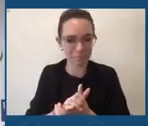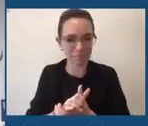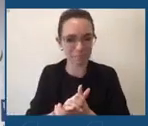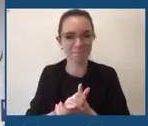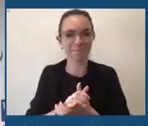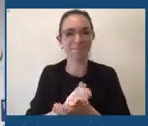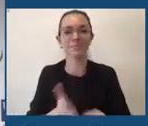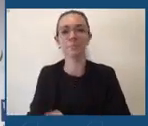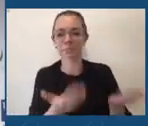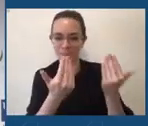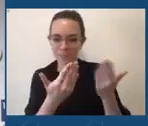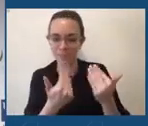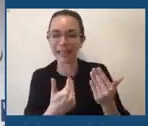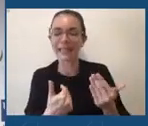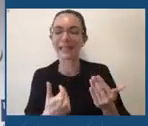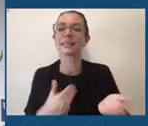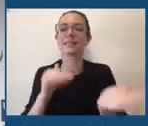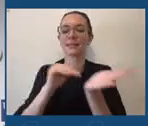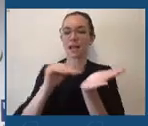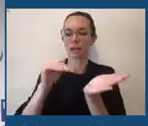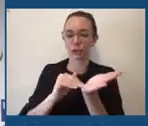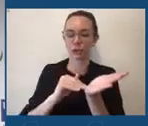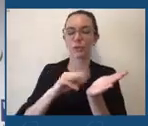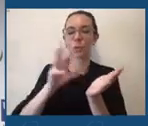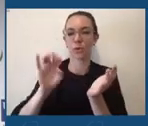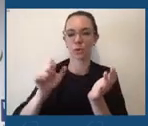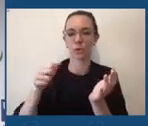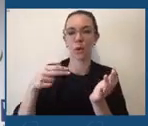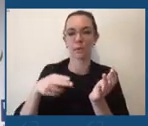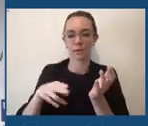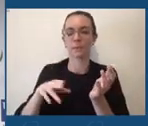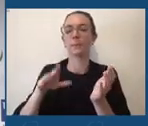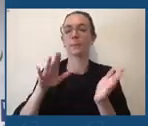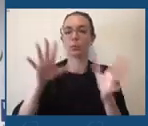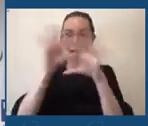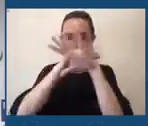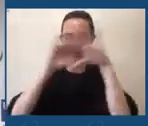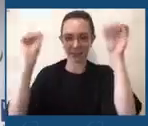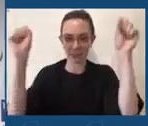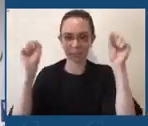Stand up, Dr. Walron, president of New York Theological Seminary.